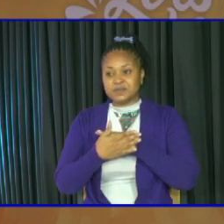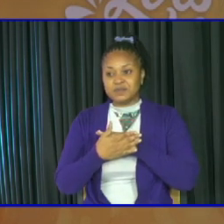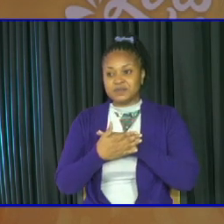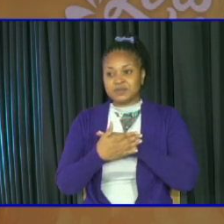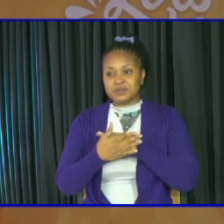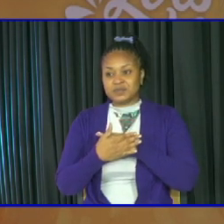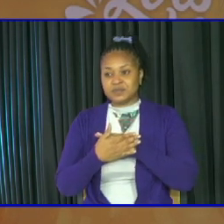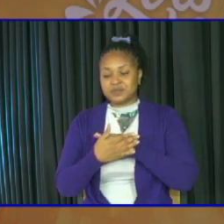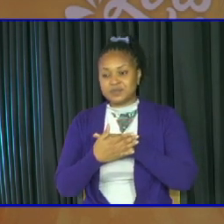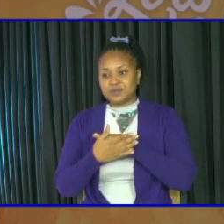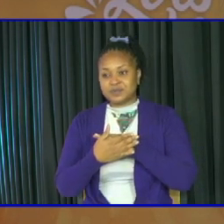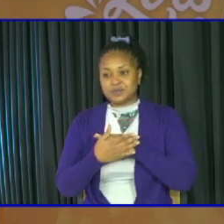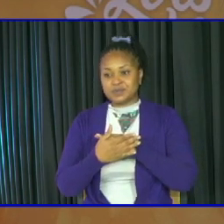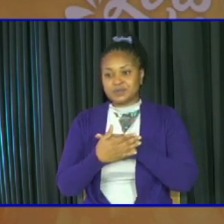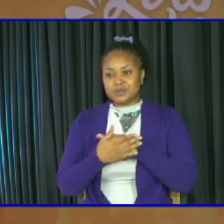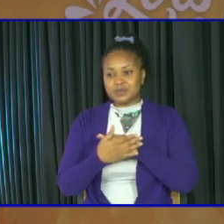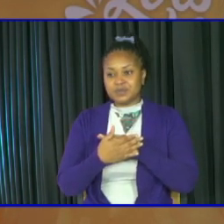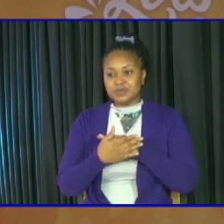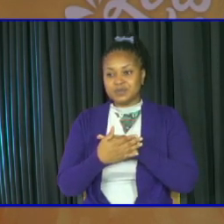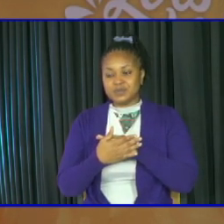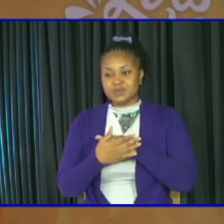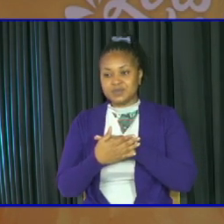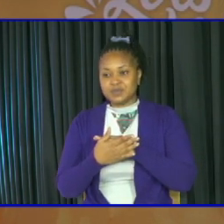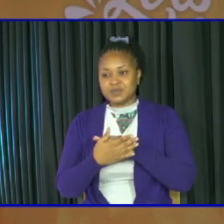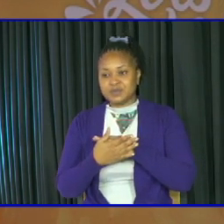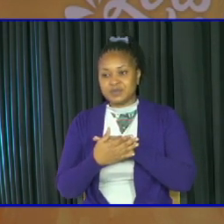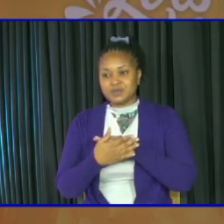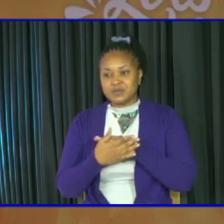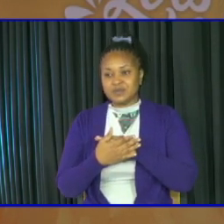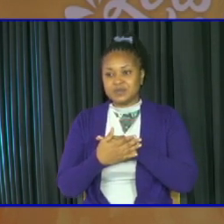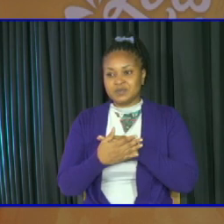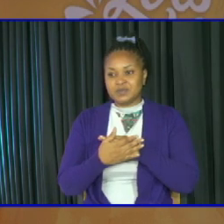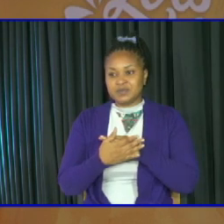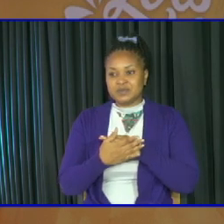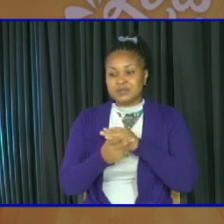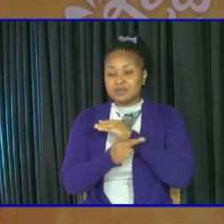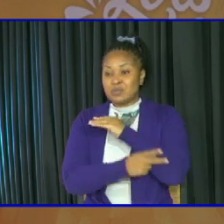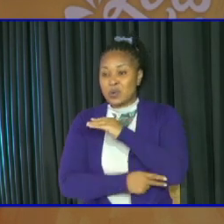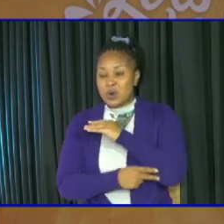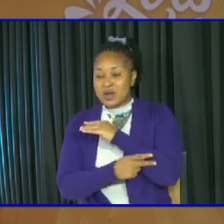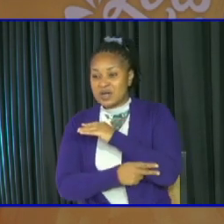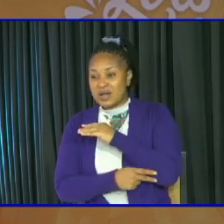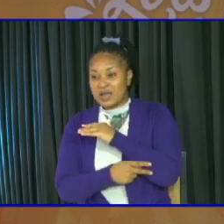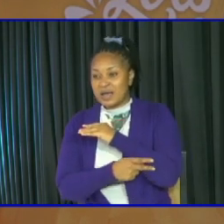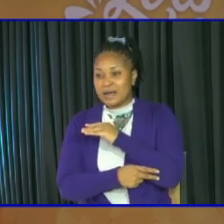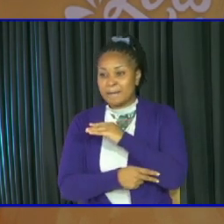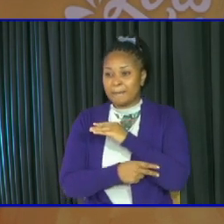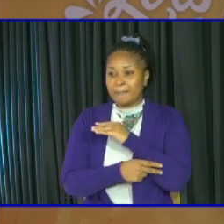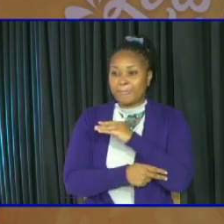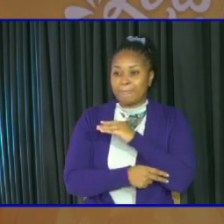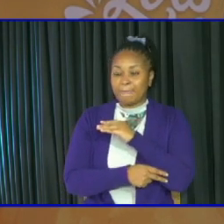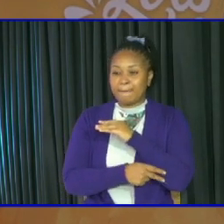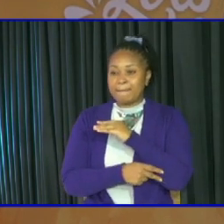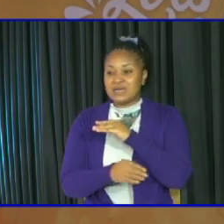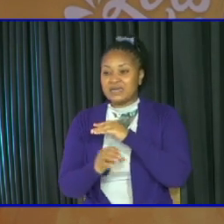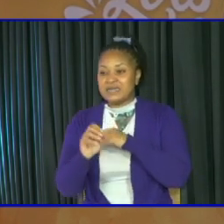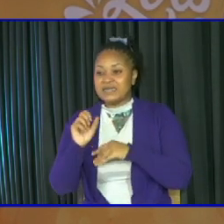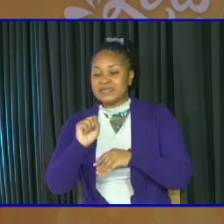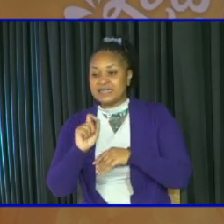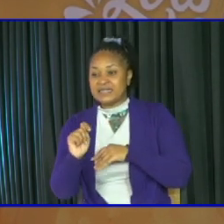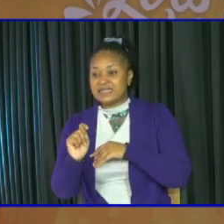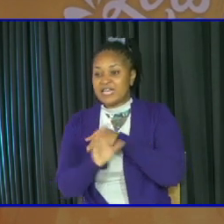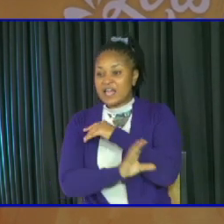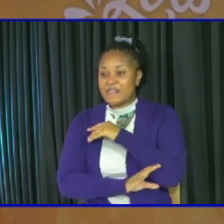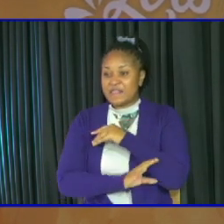Highgate, Gemini in Anato Bay, Intech in Buff Bay, Astra Portland and Back Rock, Satcom, St. Thomas